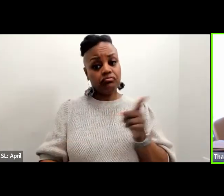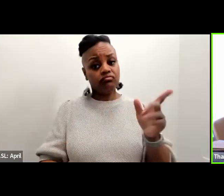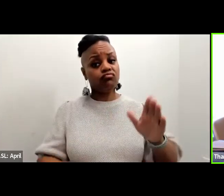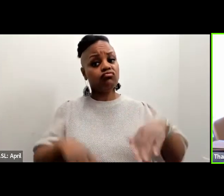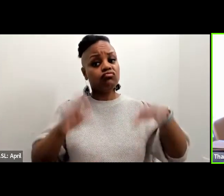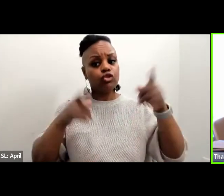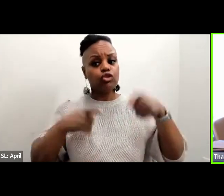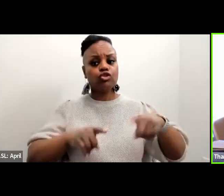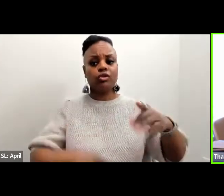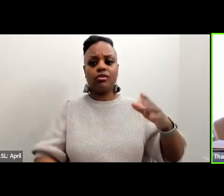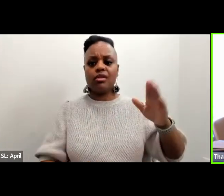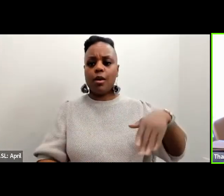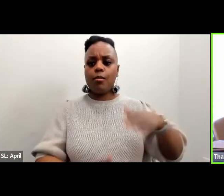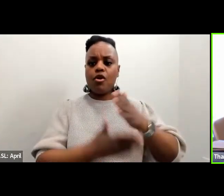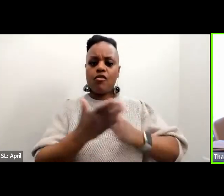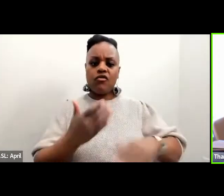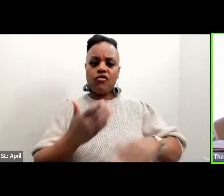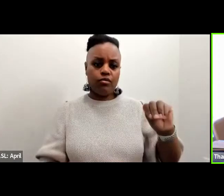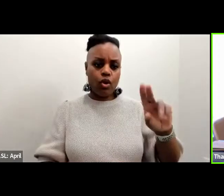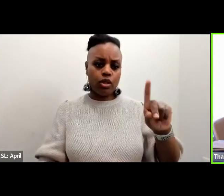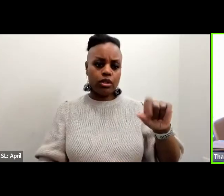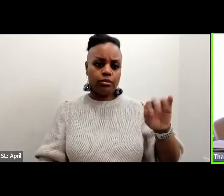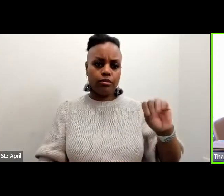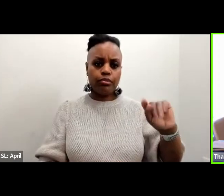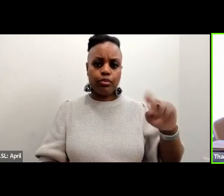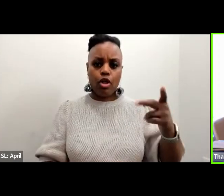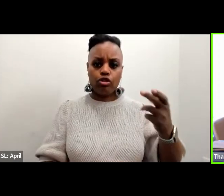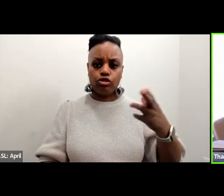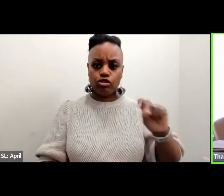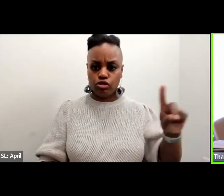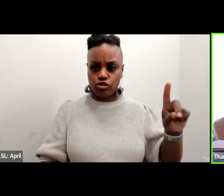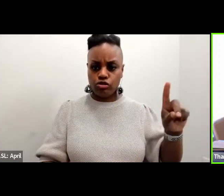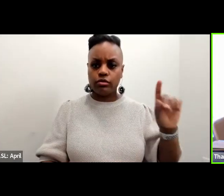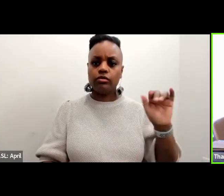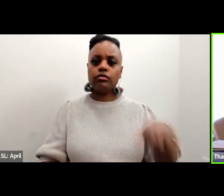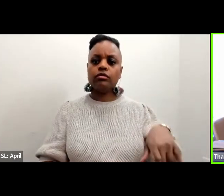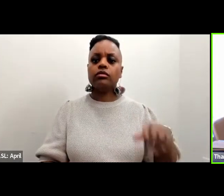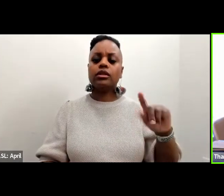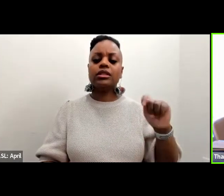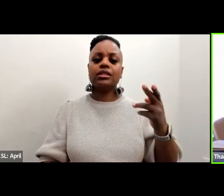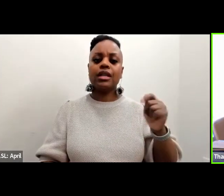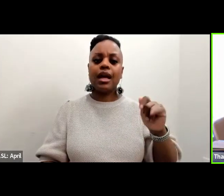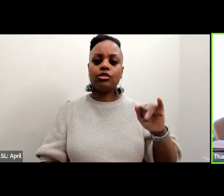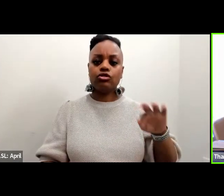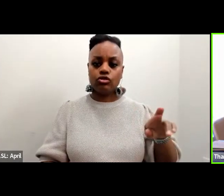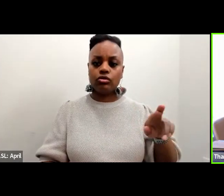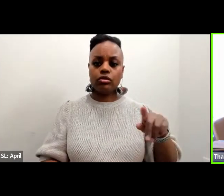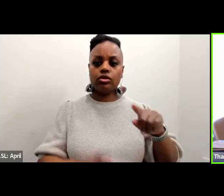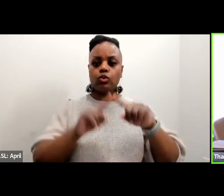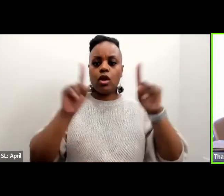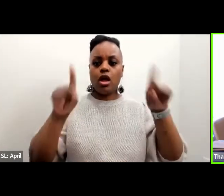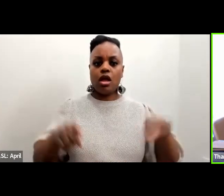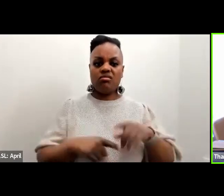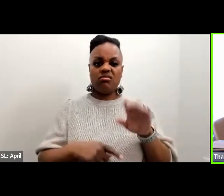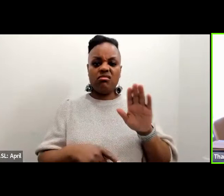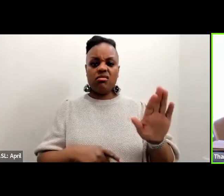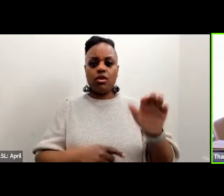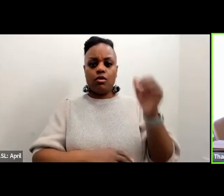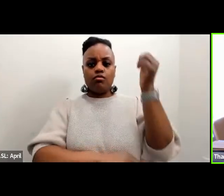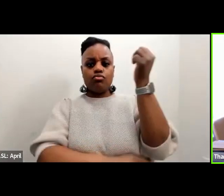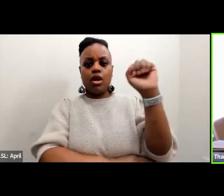Tahrir Square Revolution, and then during the really traumatic period that followed the 2013 coup. There